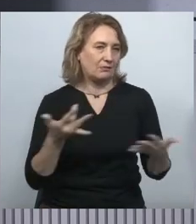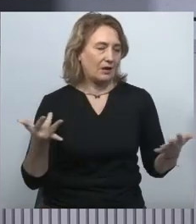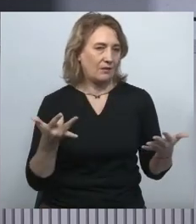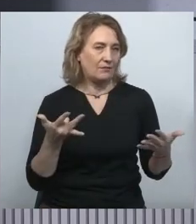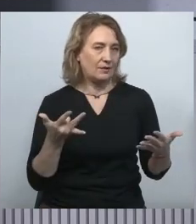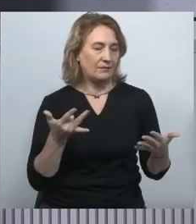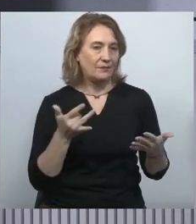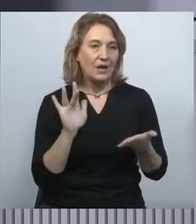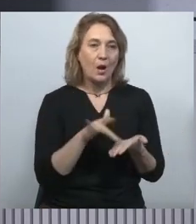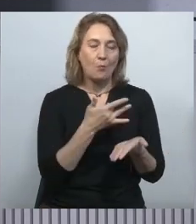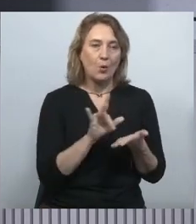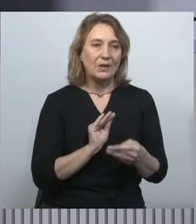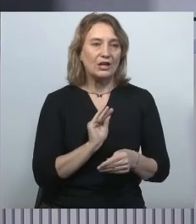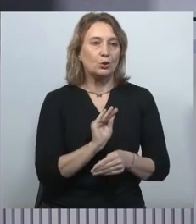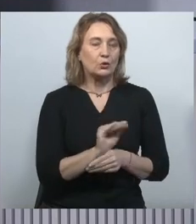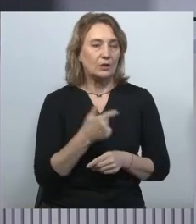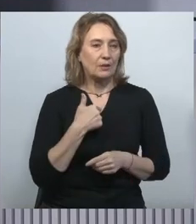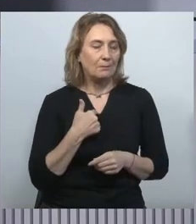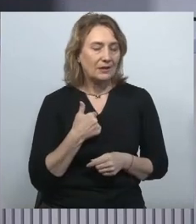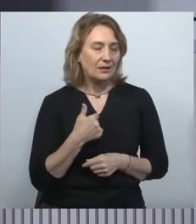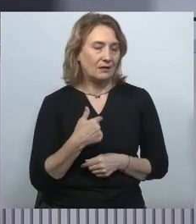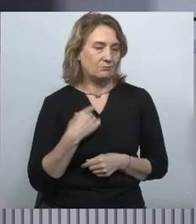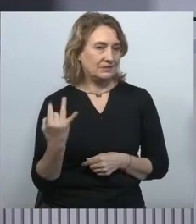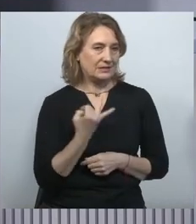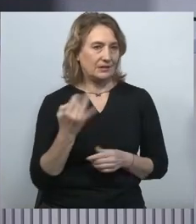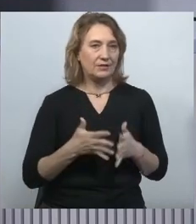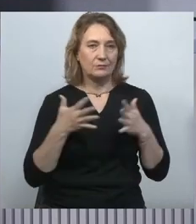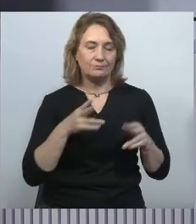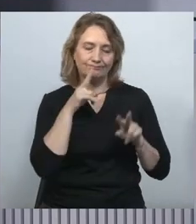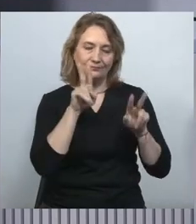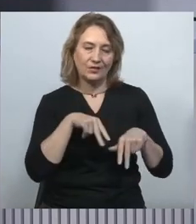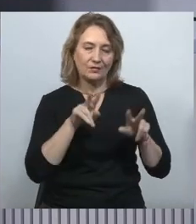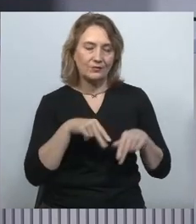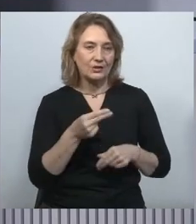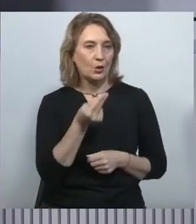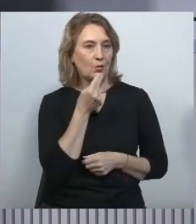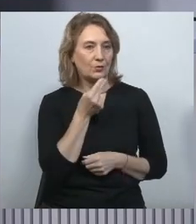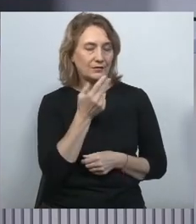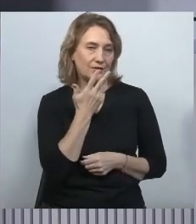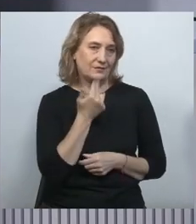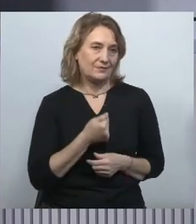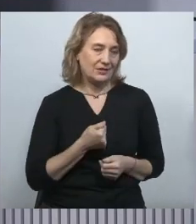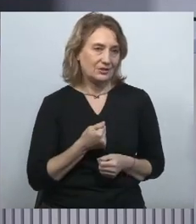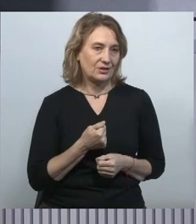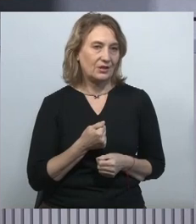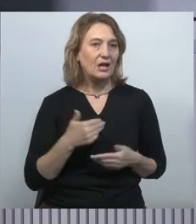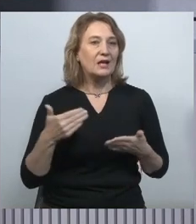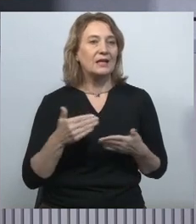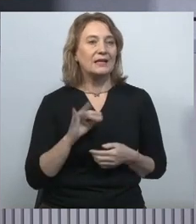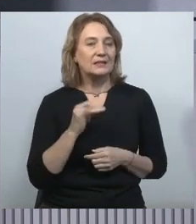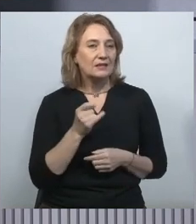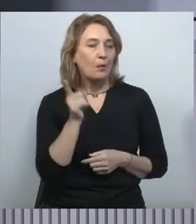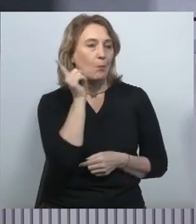using different mobile apps like, you know, meals and trying to compete with our friends. I find it interesting